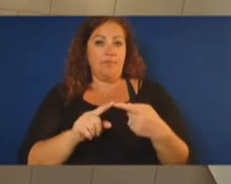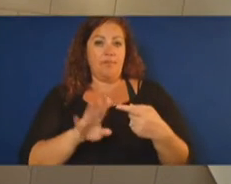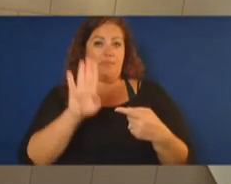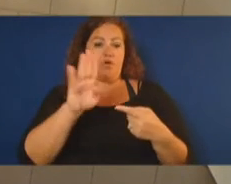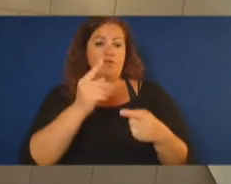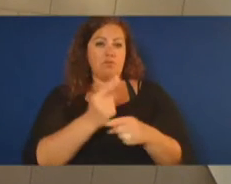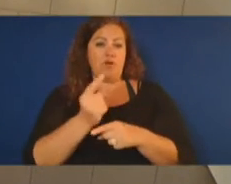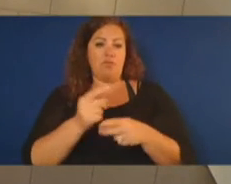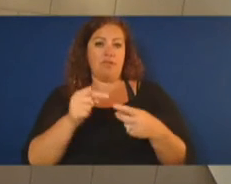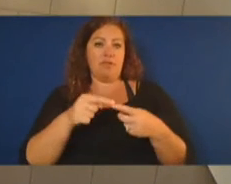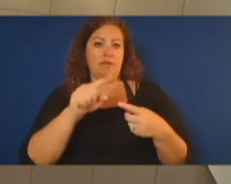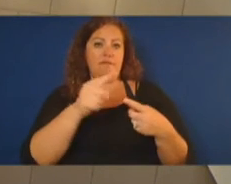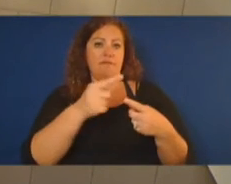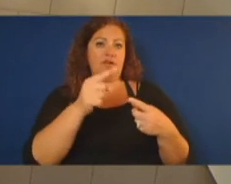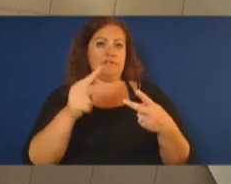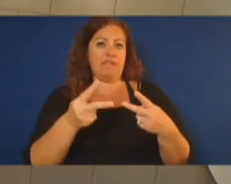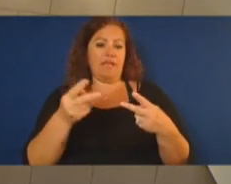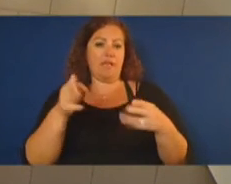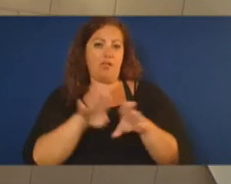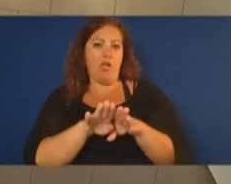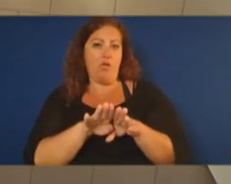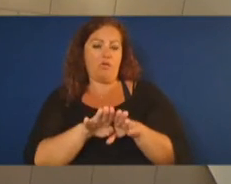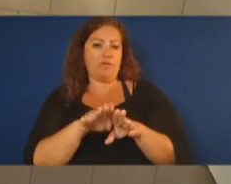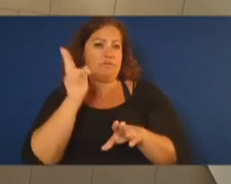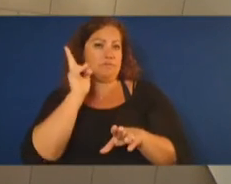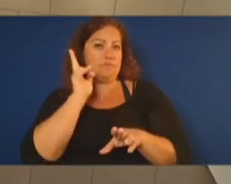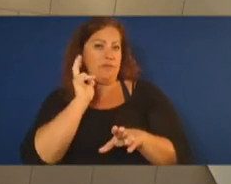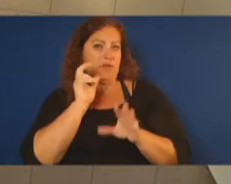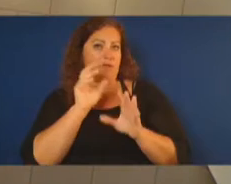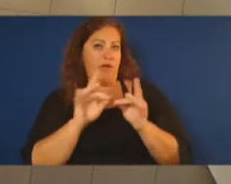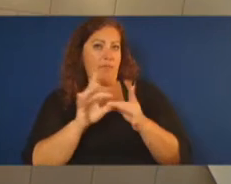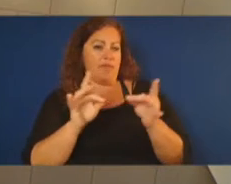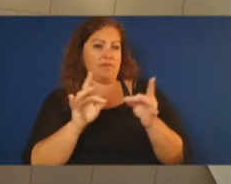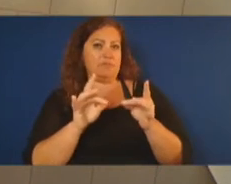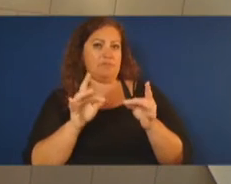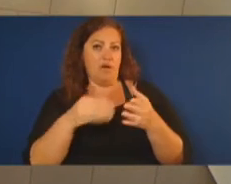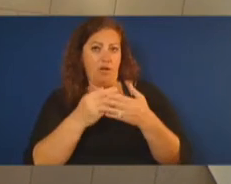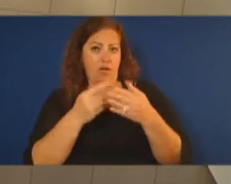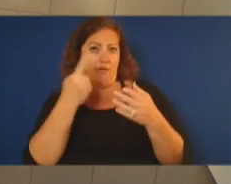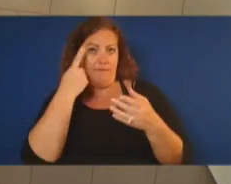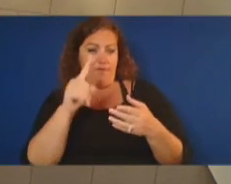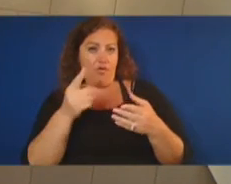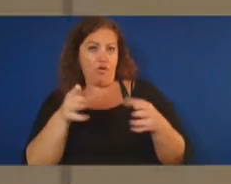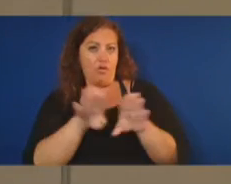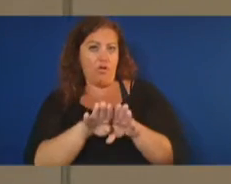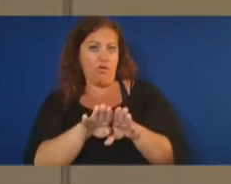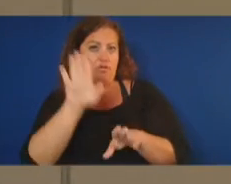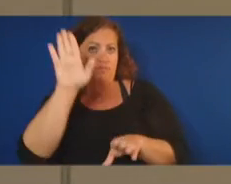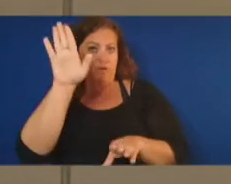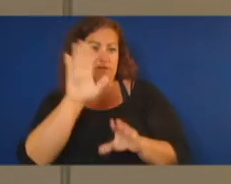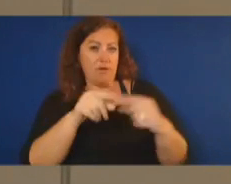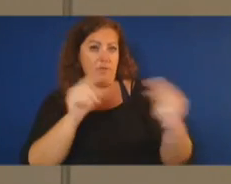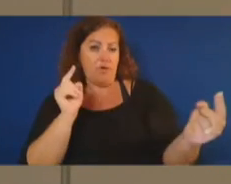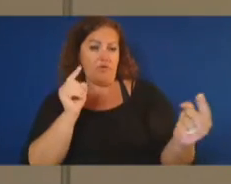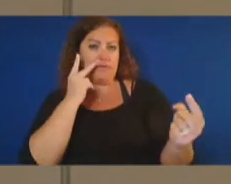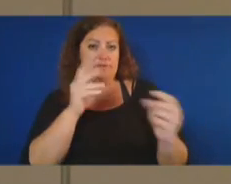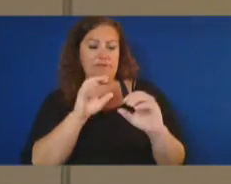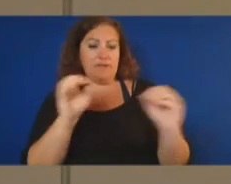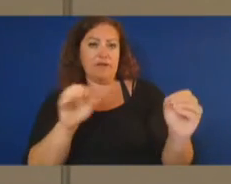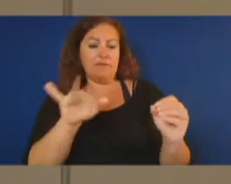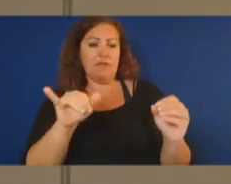close the public hearing any further comment all in favor closing public hearing please raise your hand any oppos seeing none that is